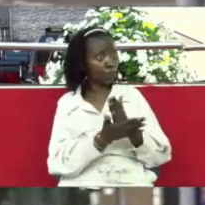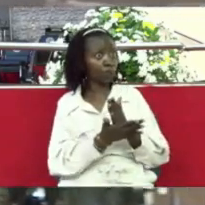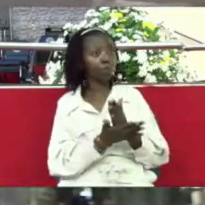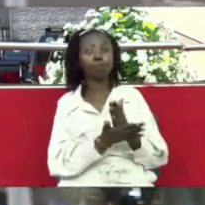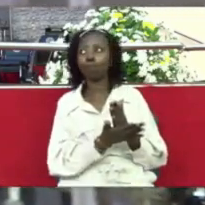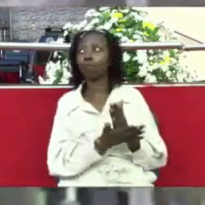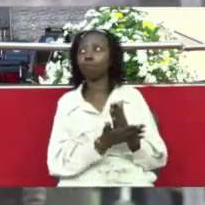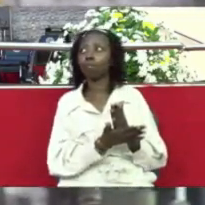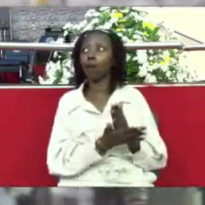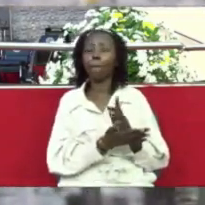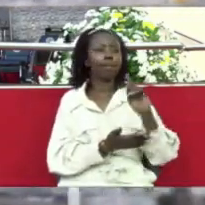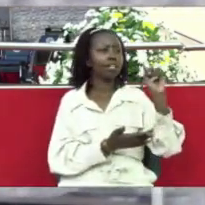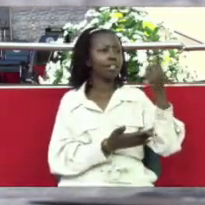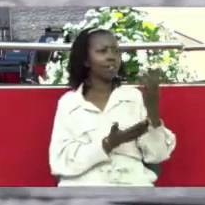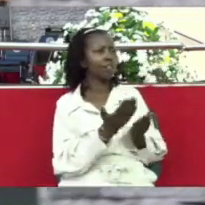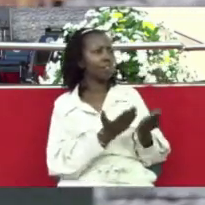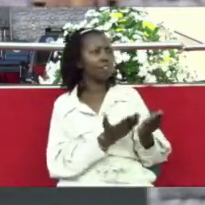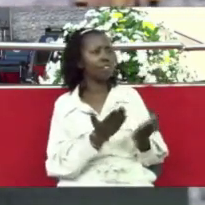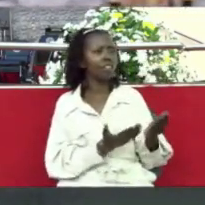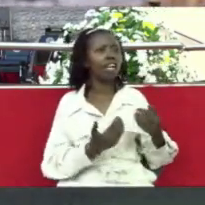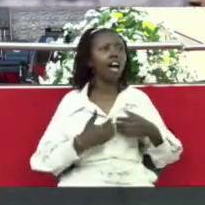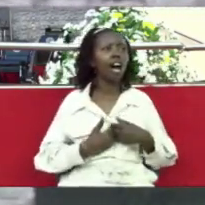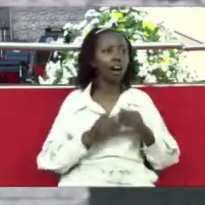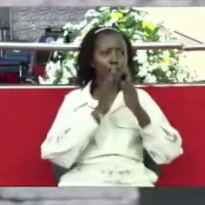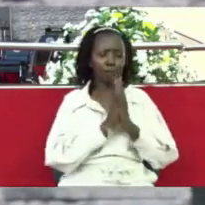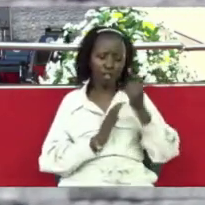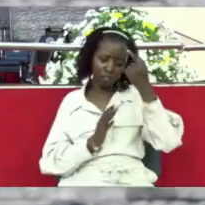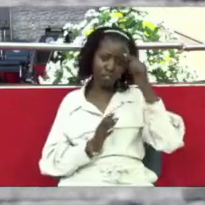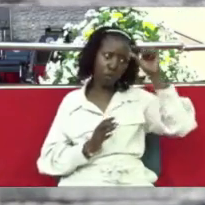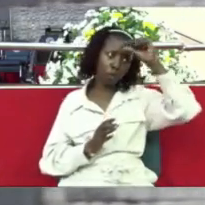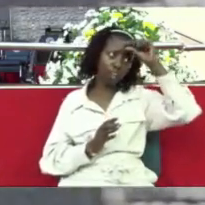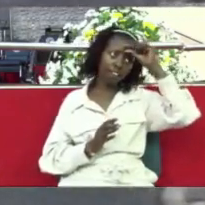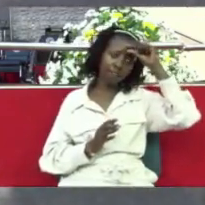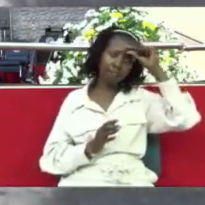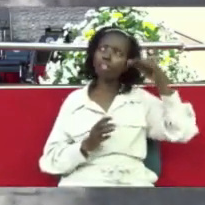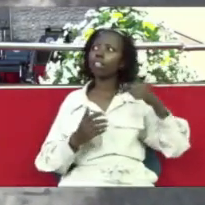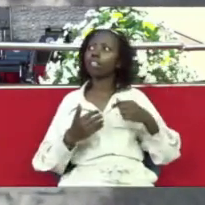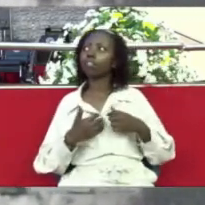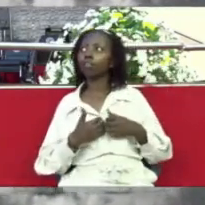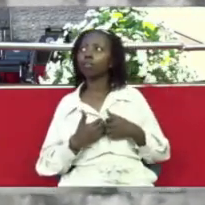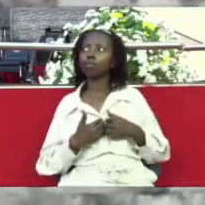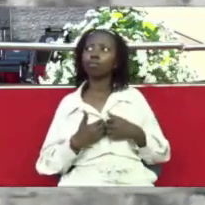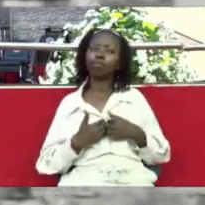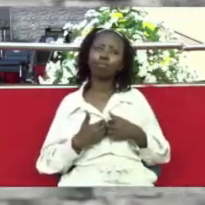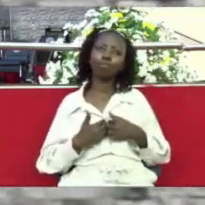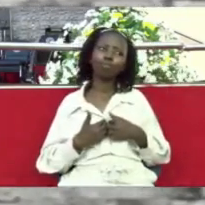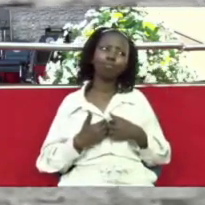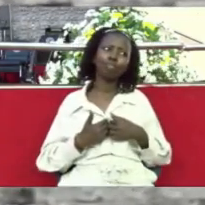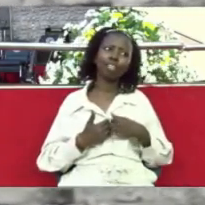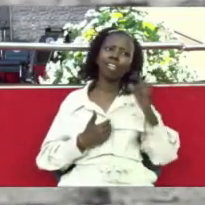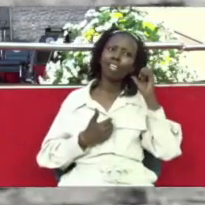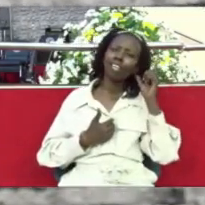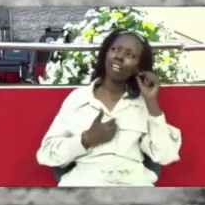Now, in the first service, we had prayer for the government. I was praying myself and didn't hear some of what was this